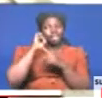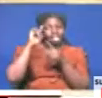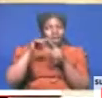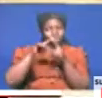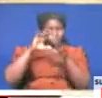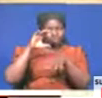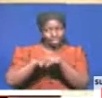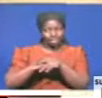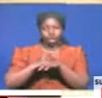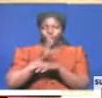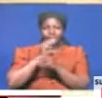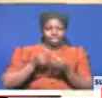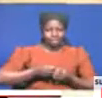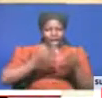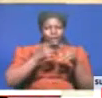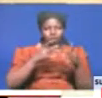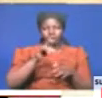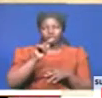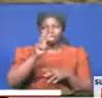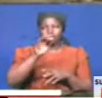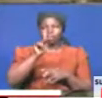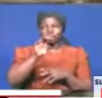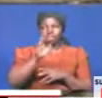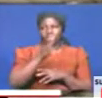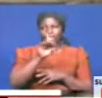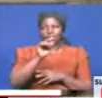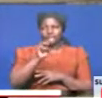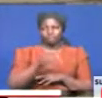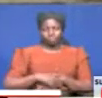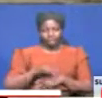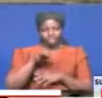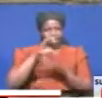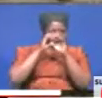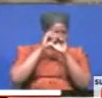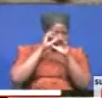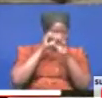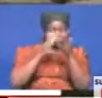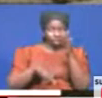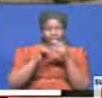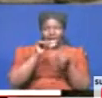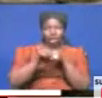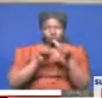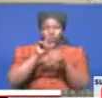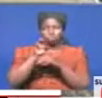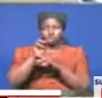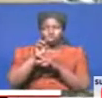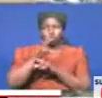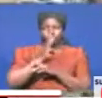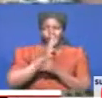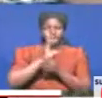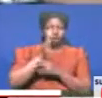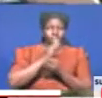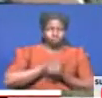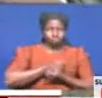Fwake Dam. The city projects that per day, at least 2 million liters of water will be in circulation. Whatever water